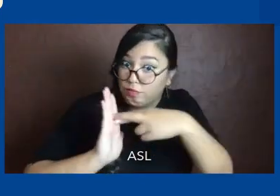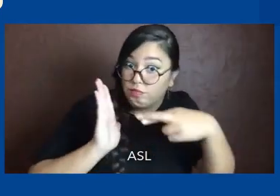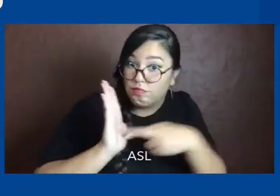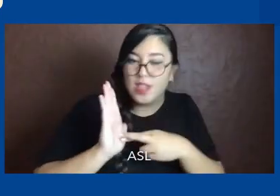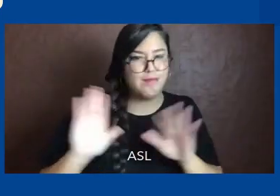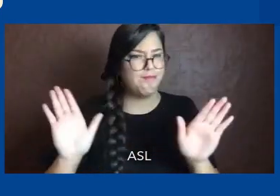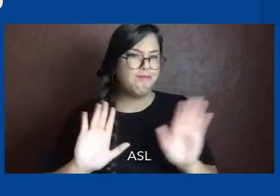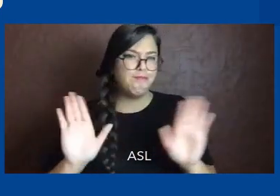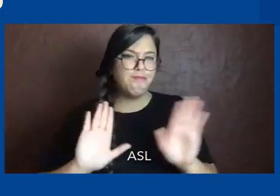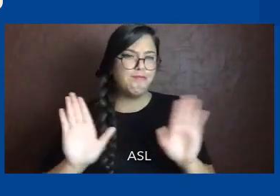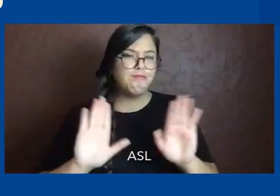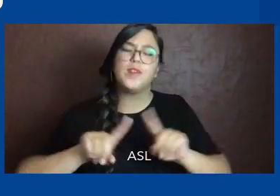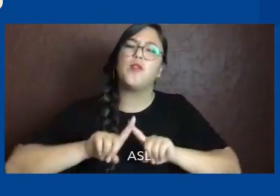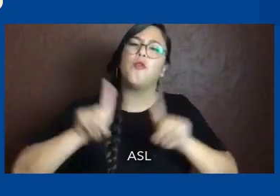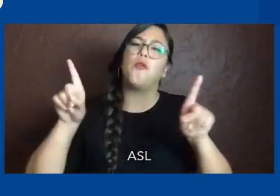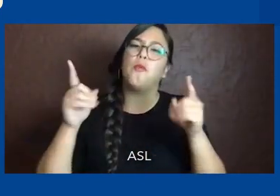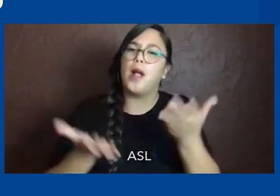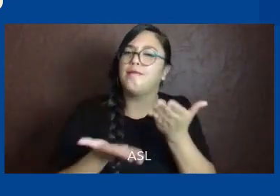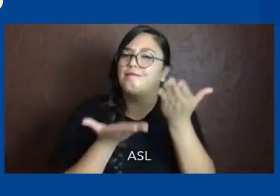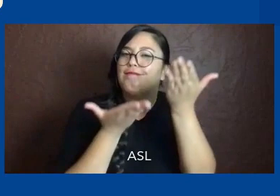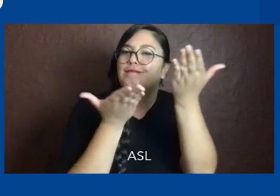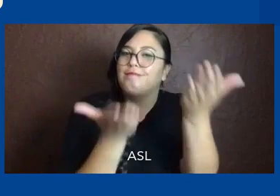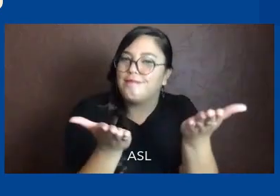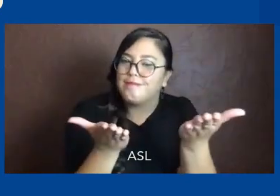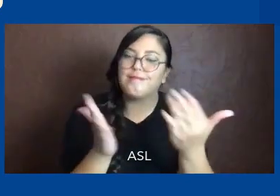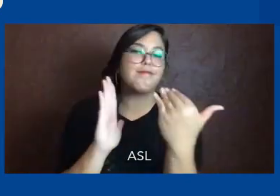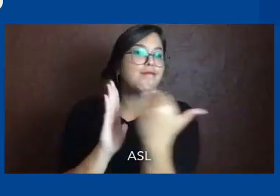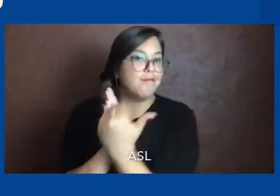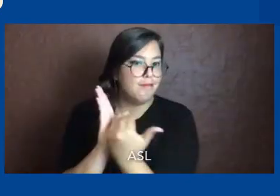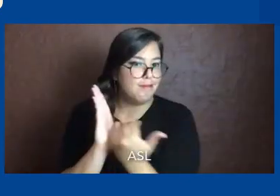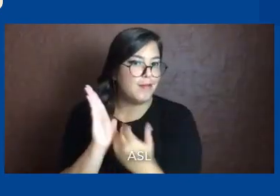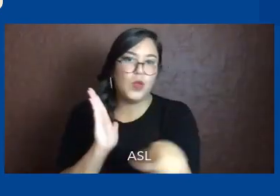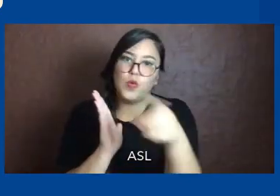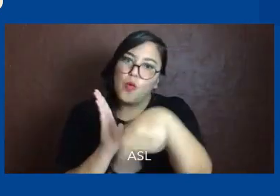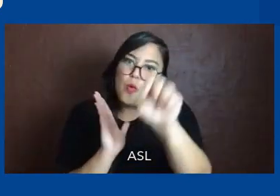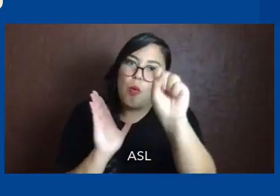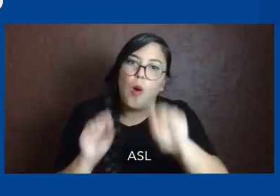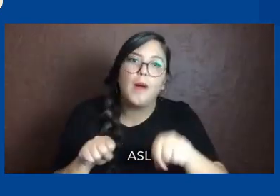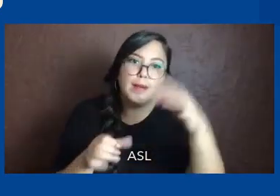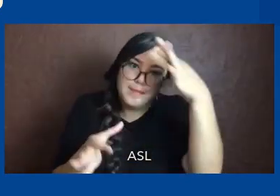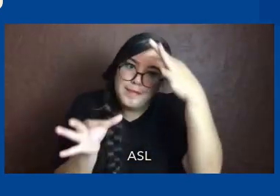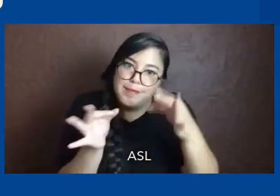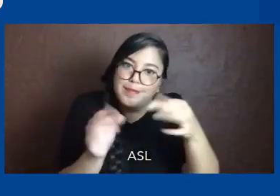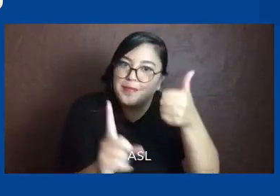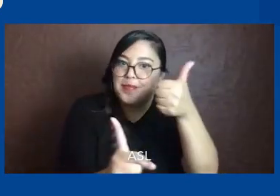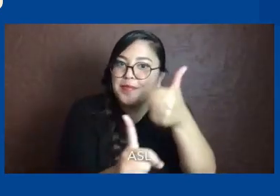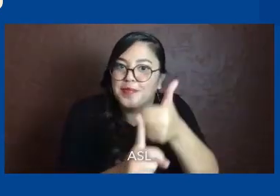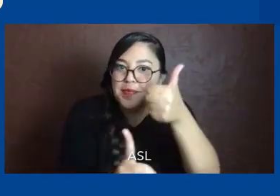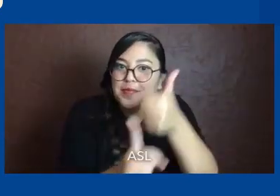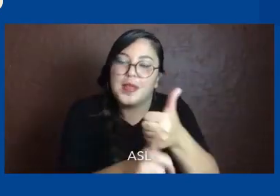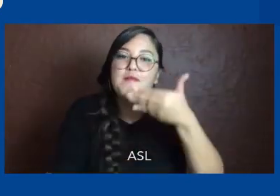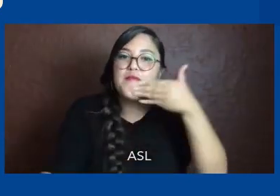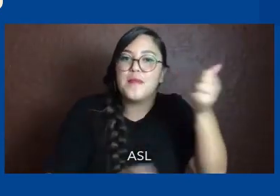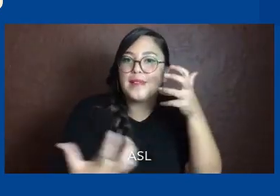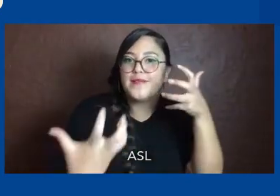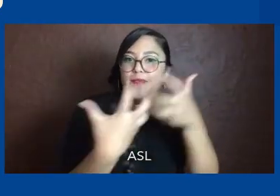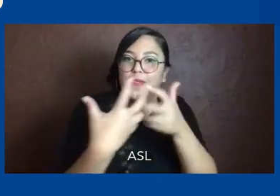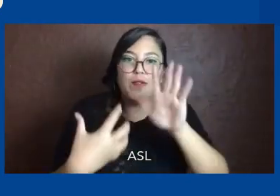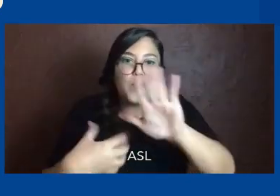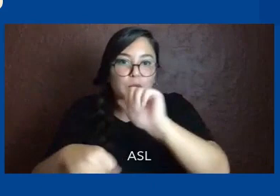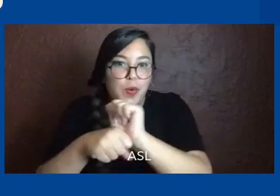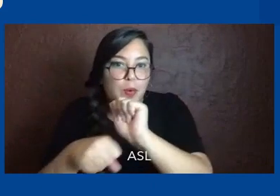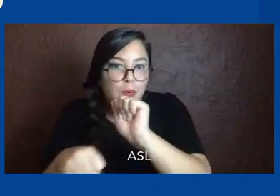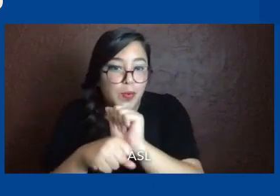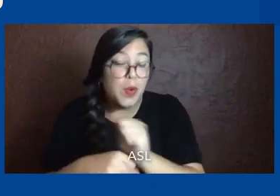simply a template for people to pick and choose from what works best for their practice. And we also recognize that people are working in different